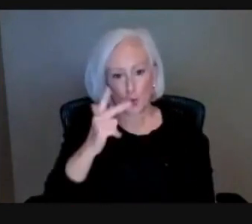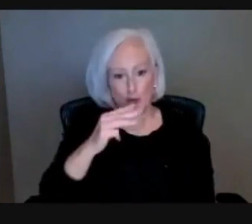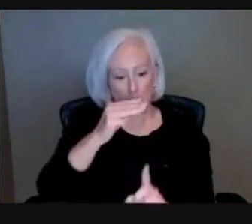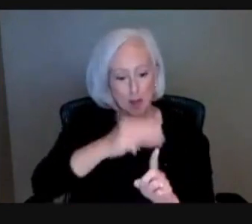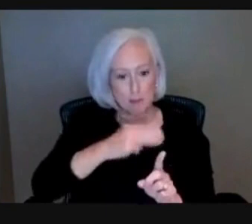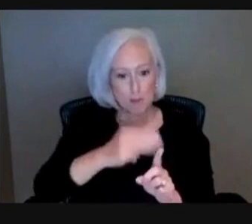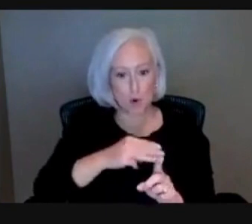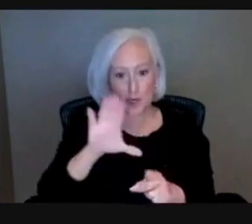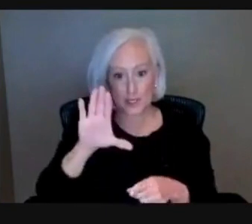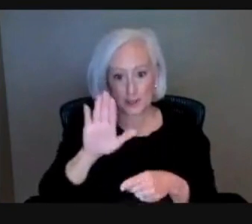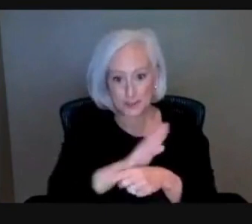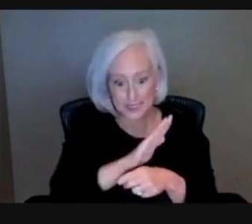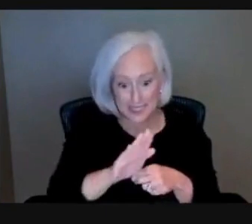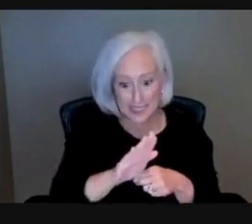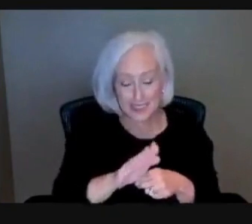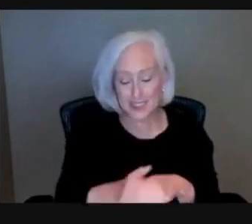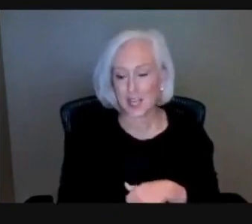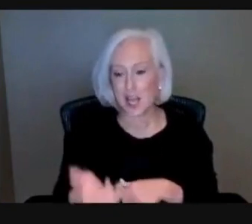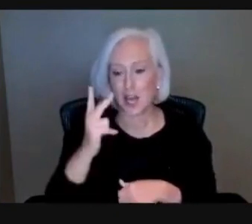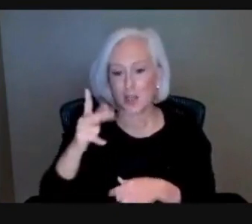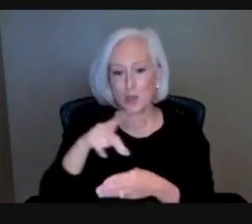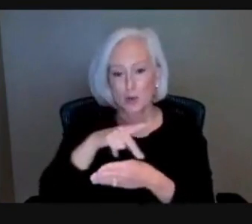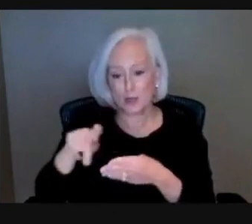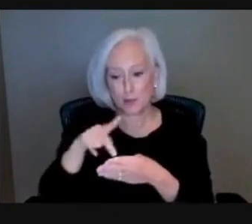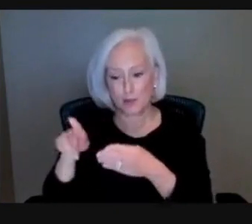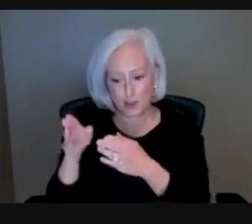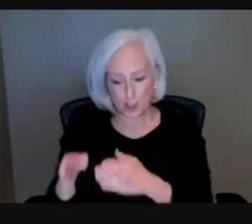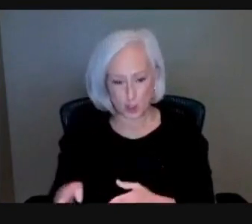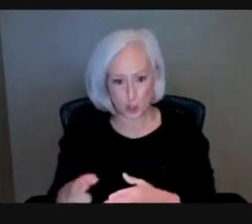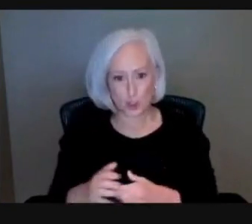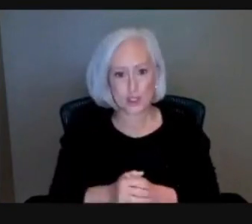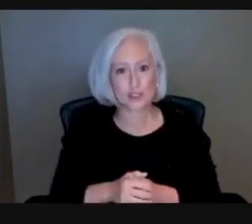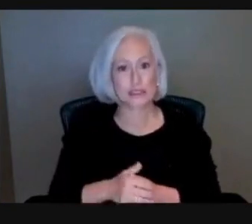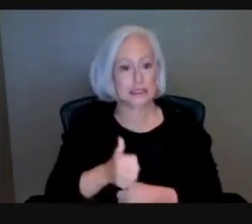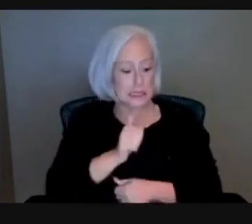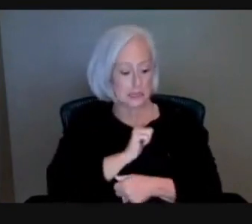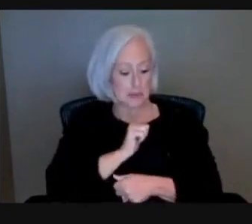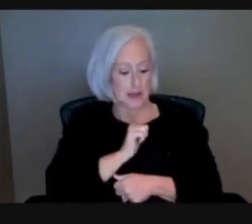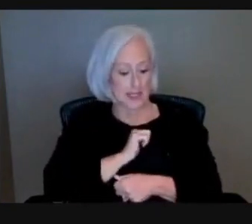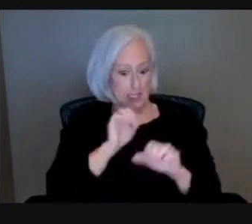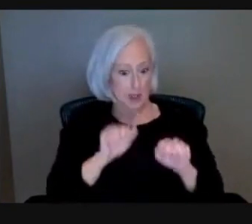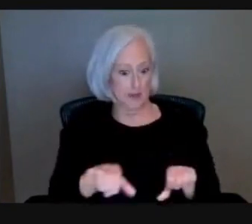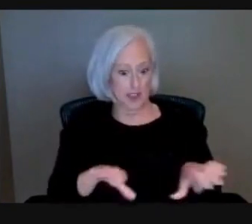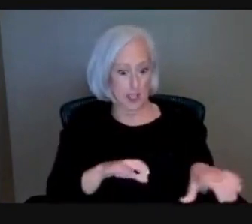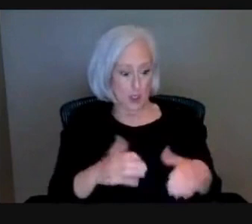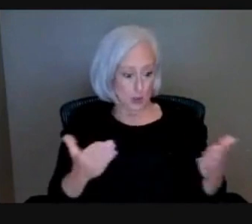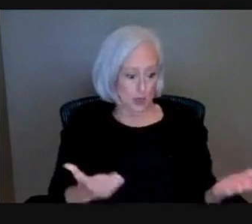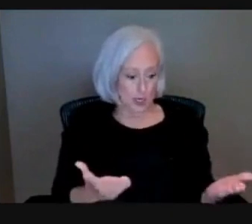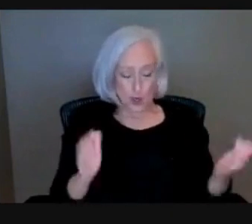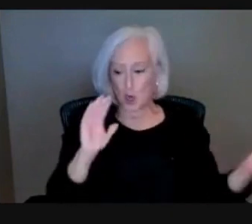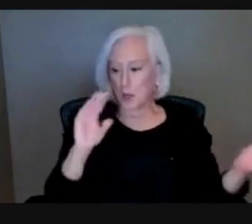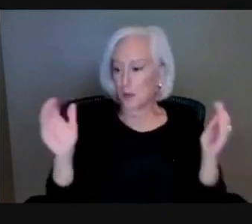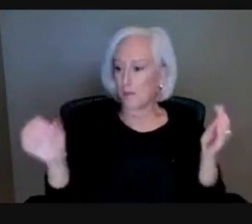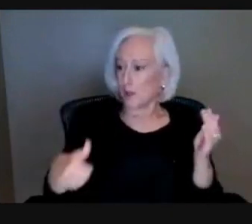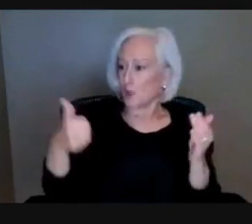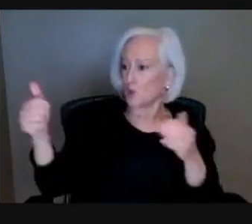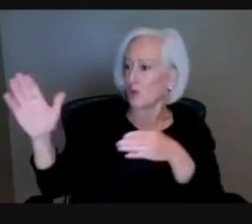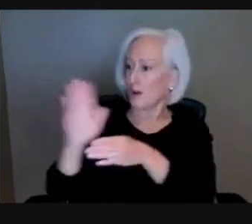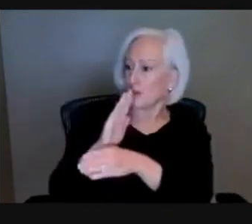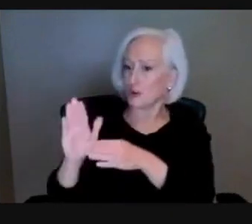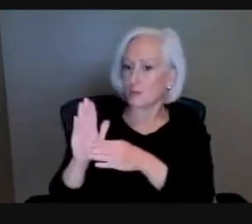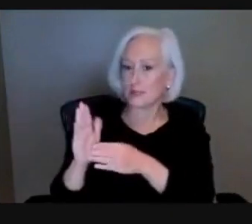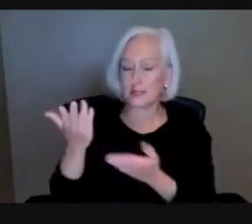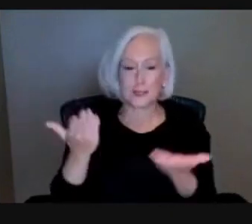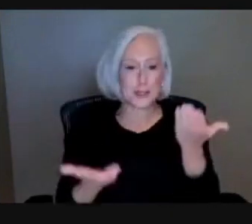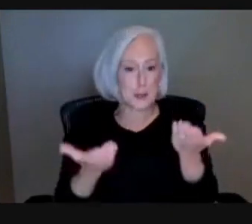professionals. Remember, something that I can do at Citibank, perhaps somebody else can do something different and or better for you. Once you